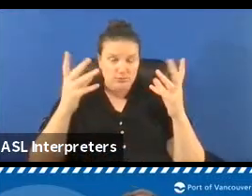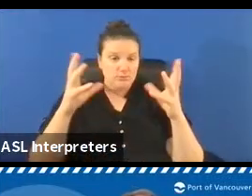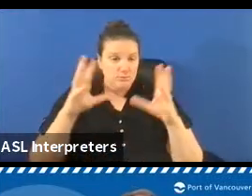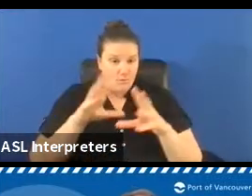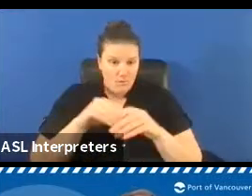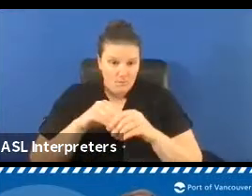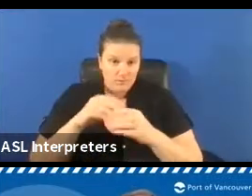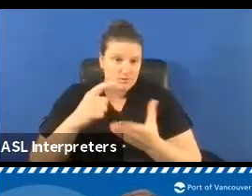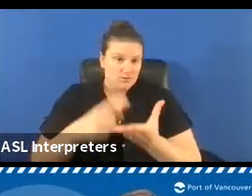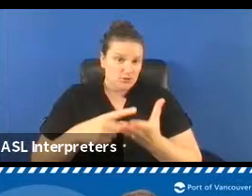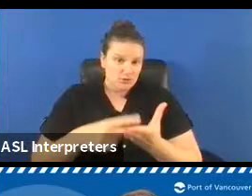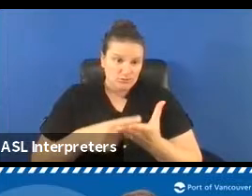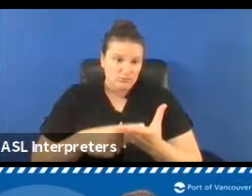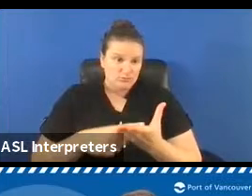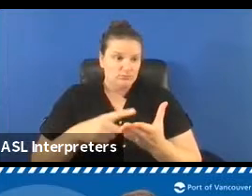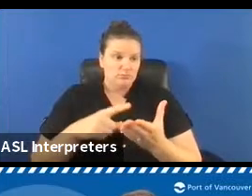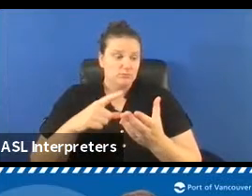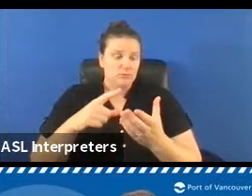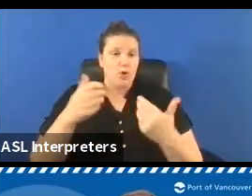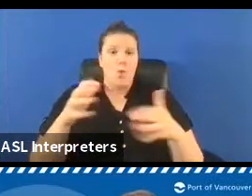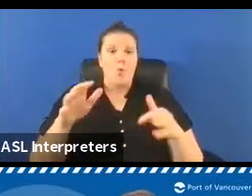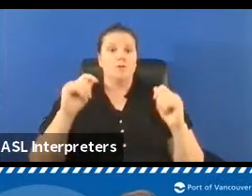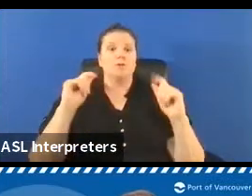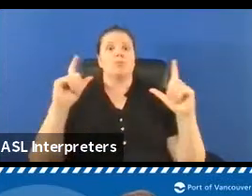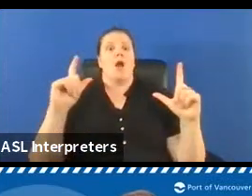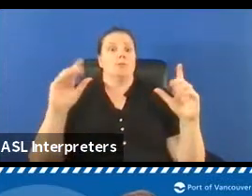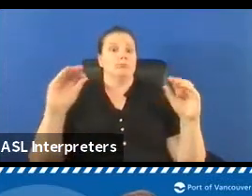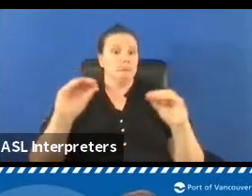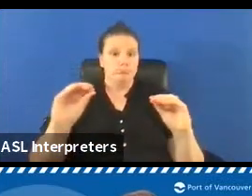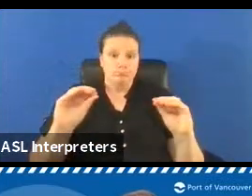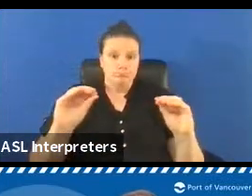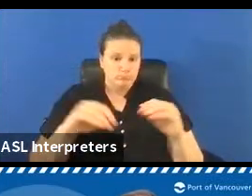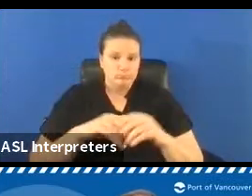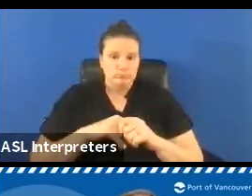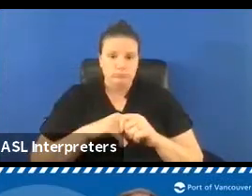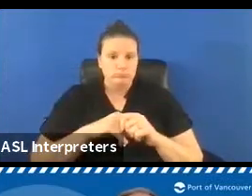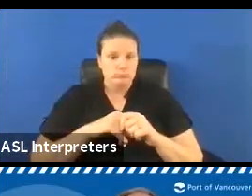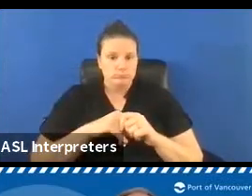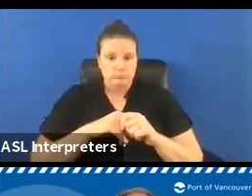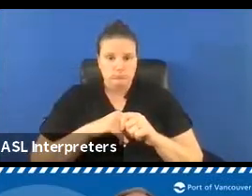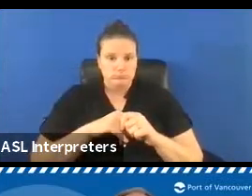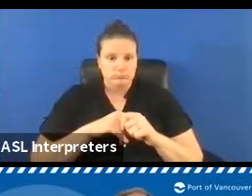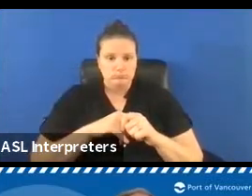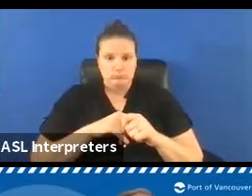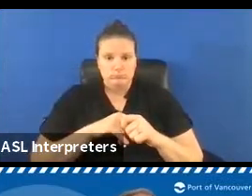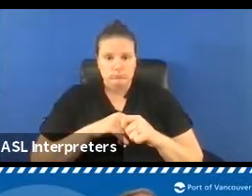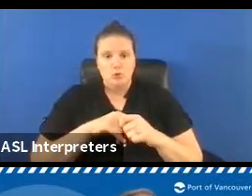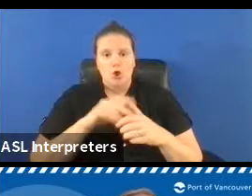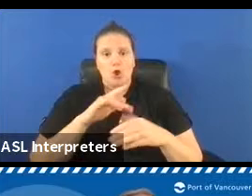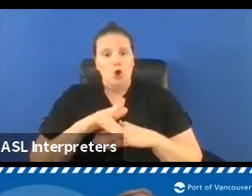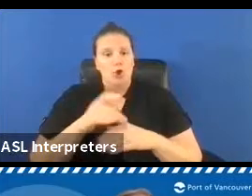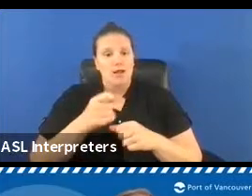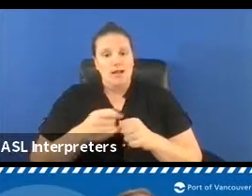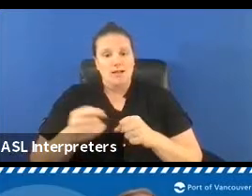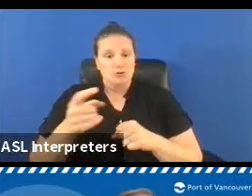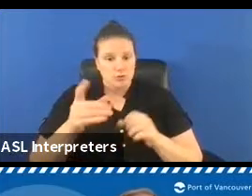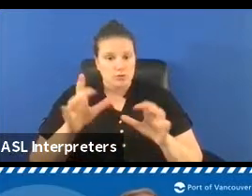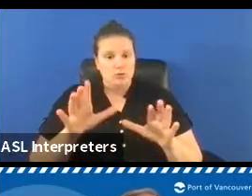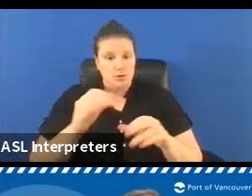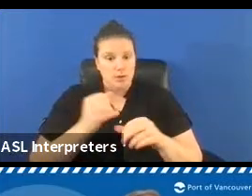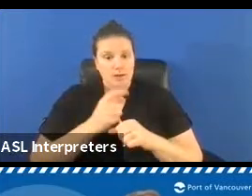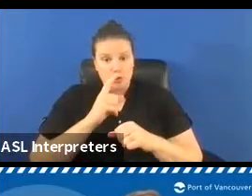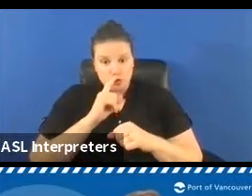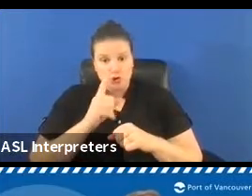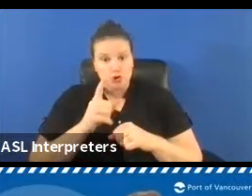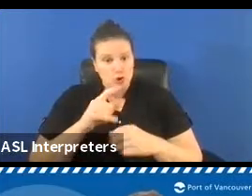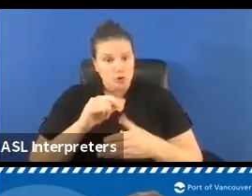table. We want no surprises come early next year. We want to make sure